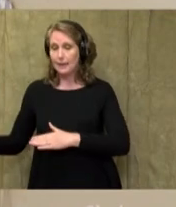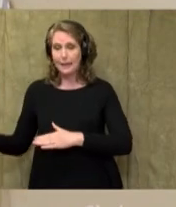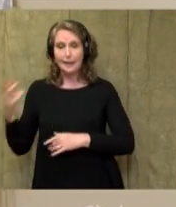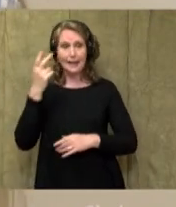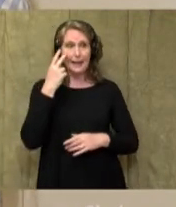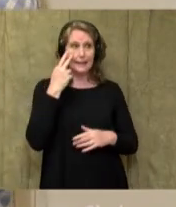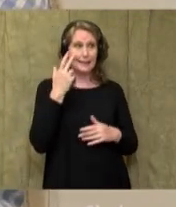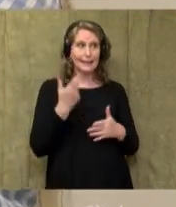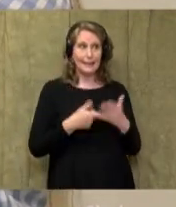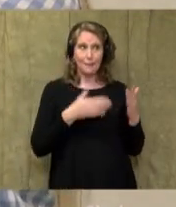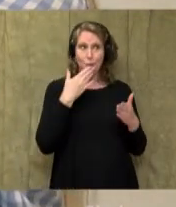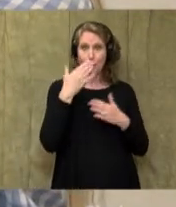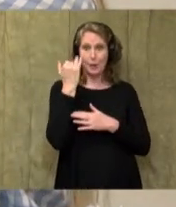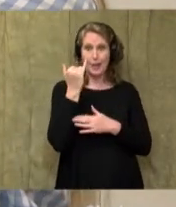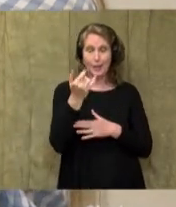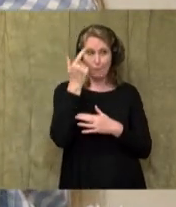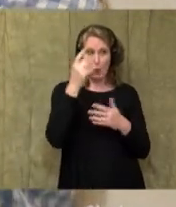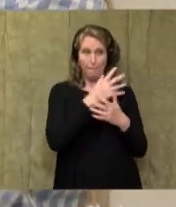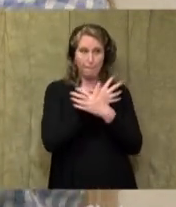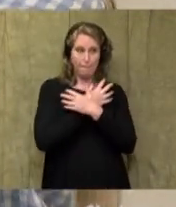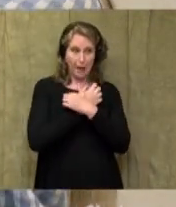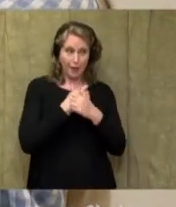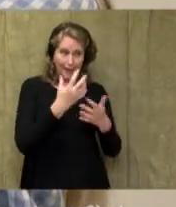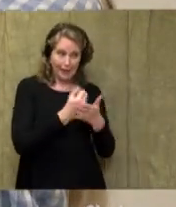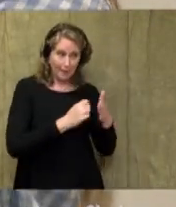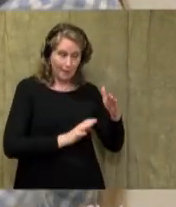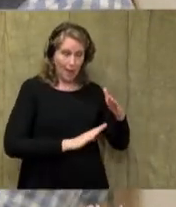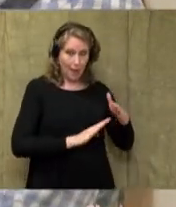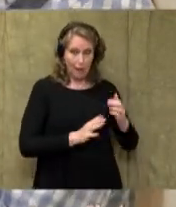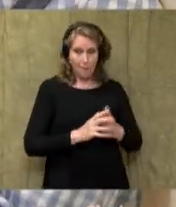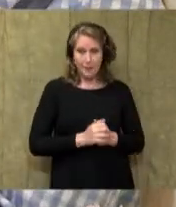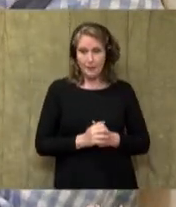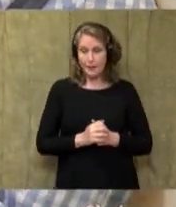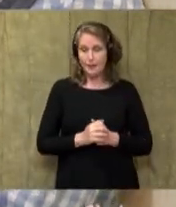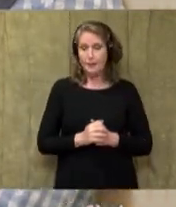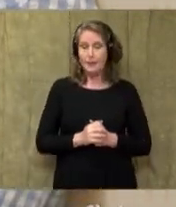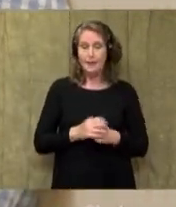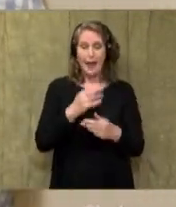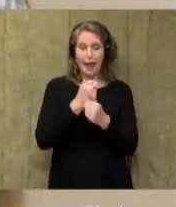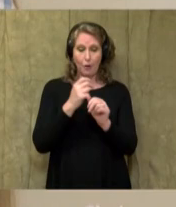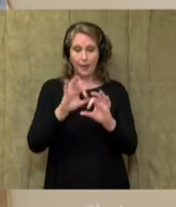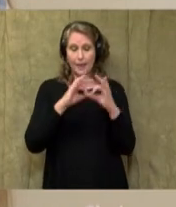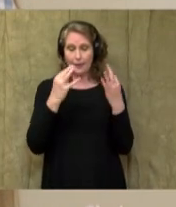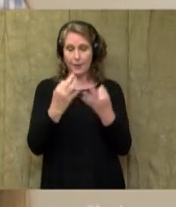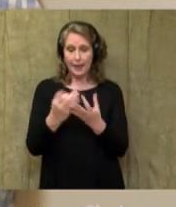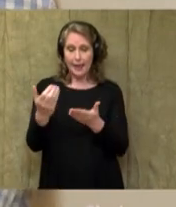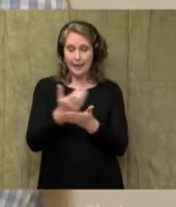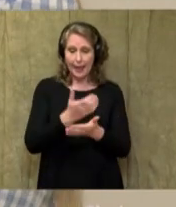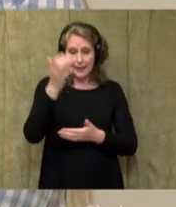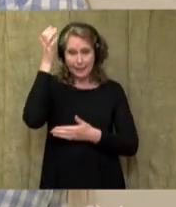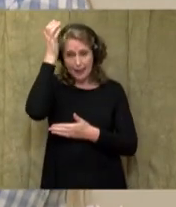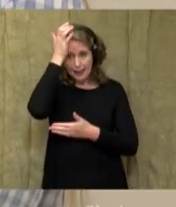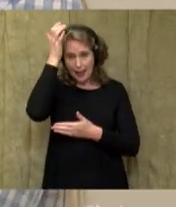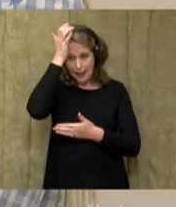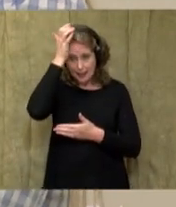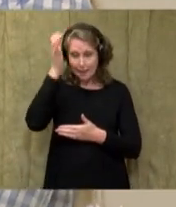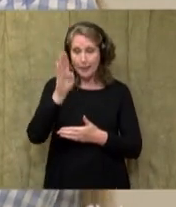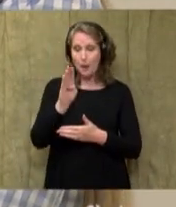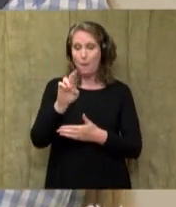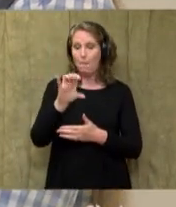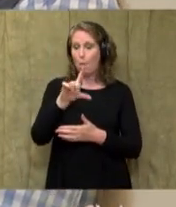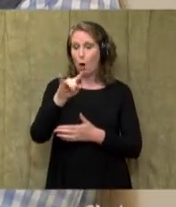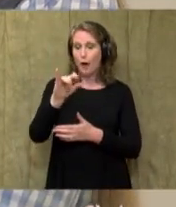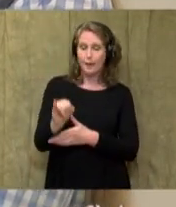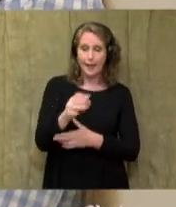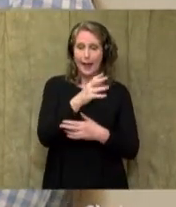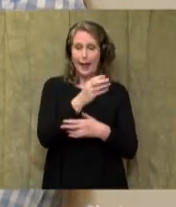Let's see if it was a good idea for Bear to get the bottoms this time. Hare and his family gathered up the lettuce, the broccoli, and